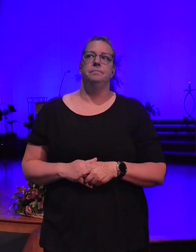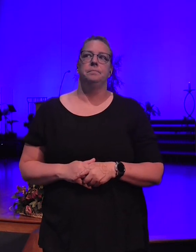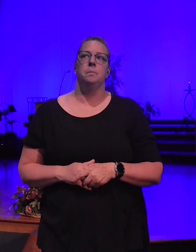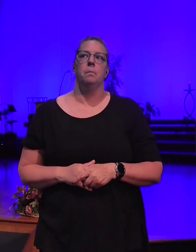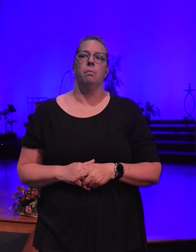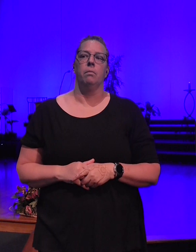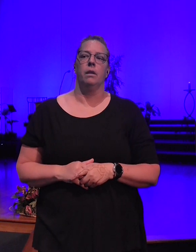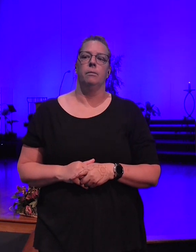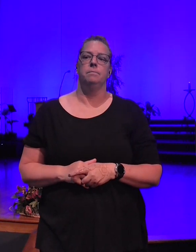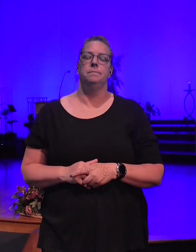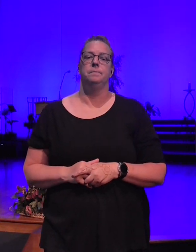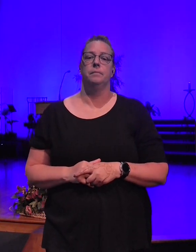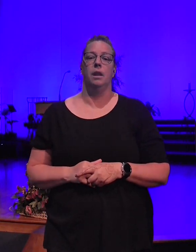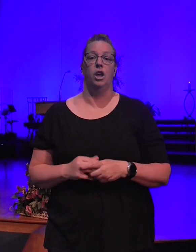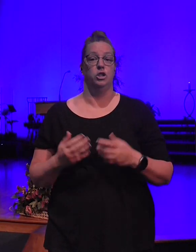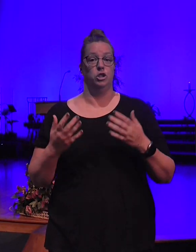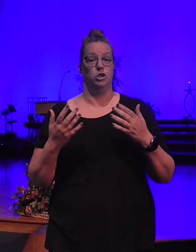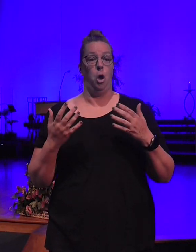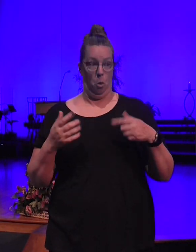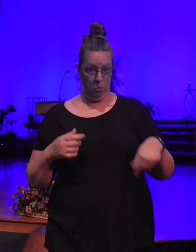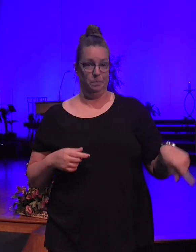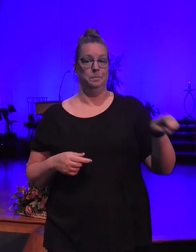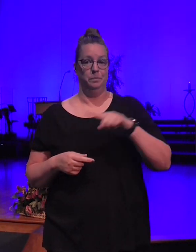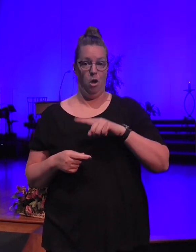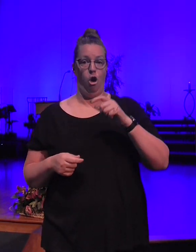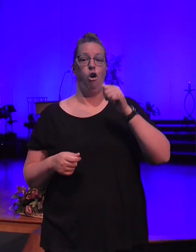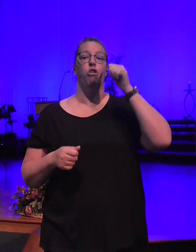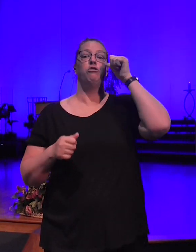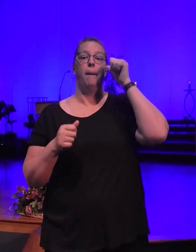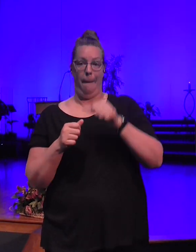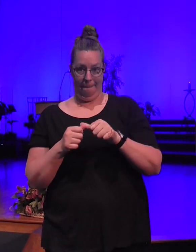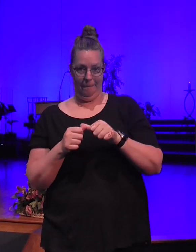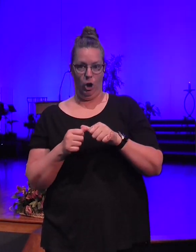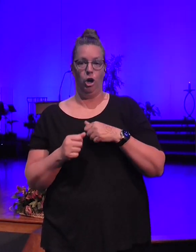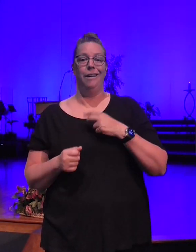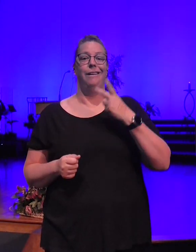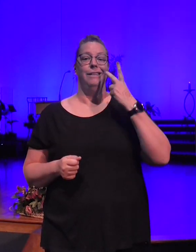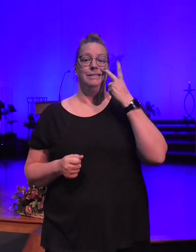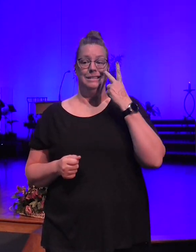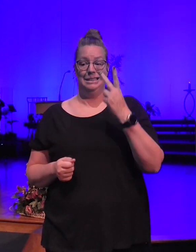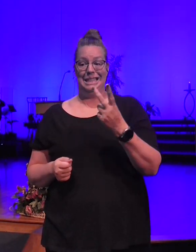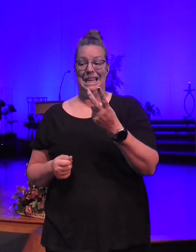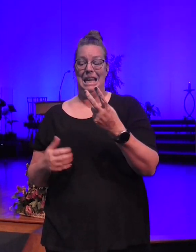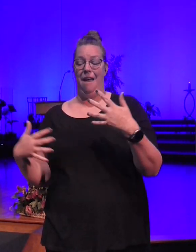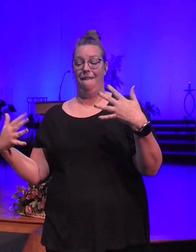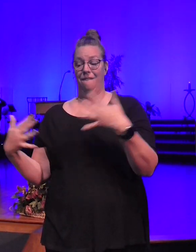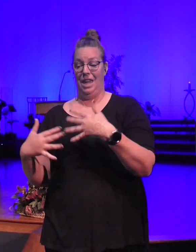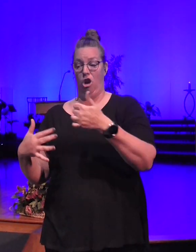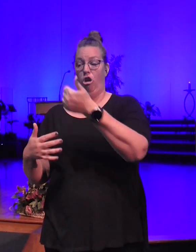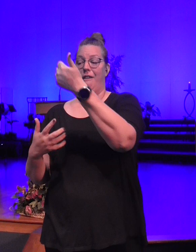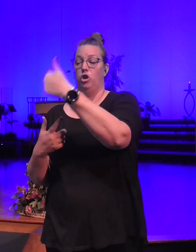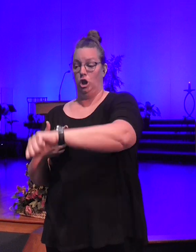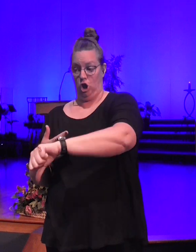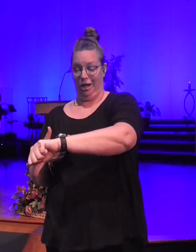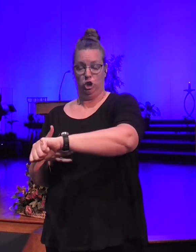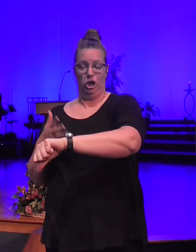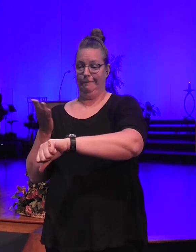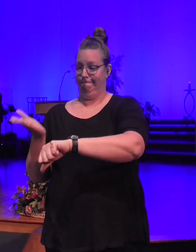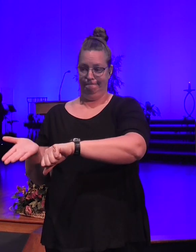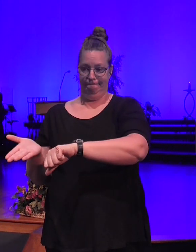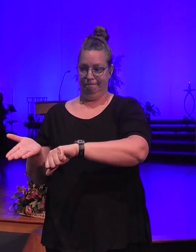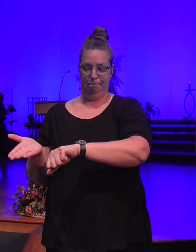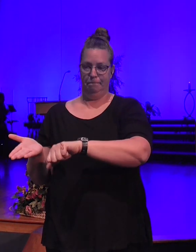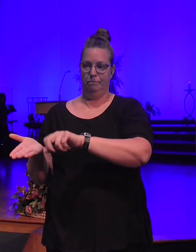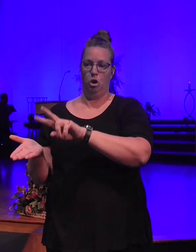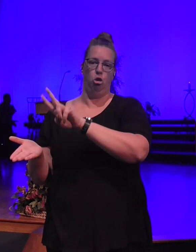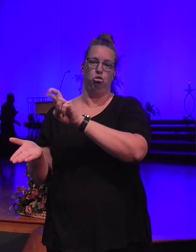So you're going to remember to see fear of rejection for what it is,